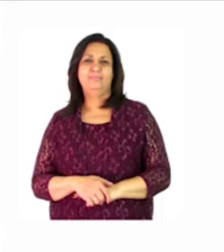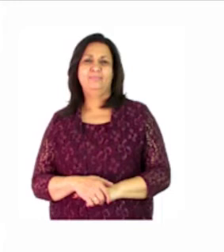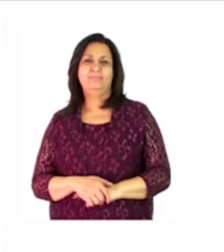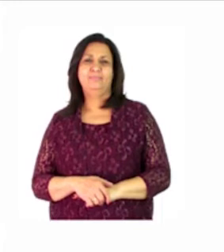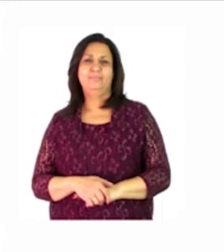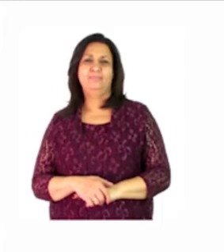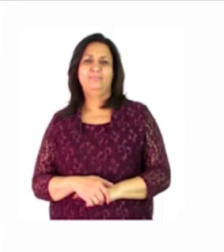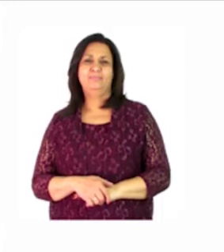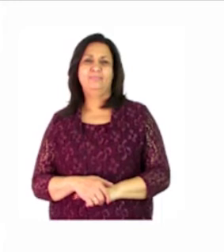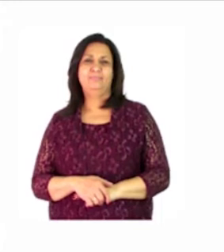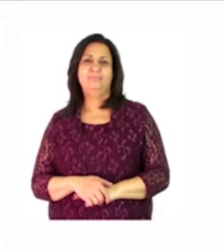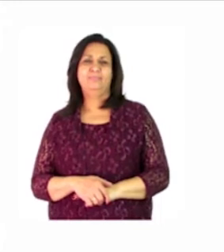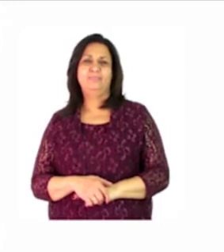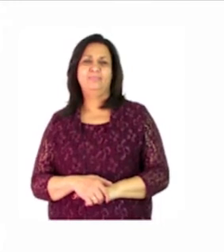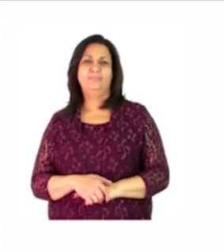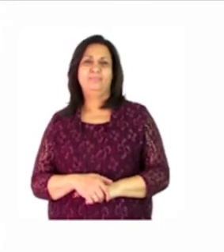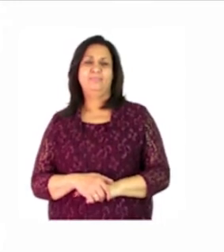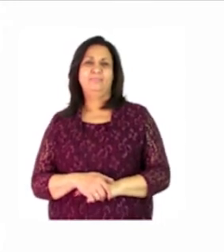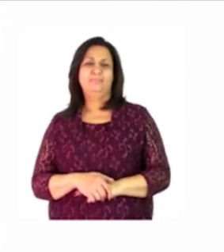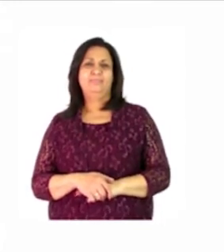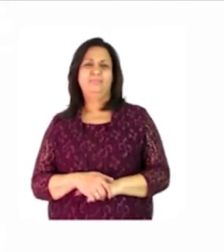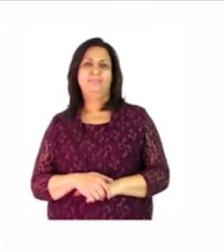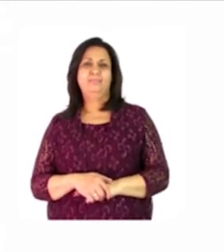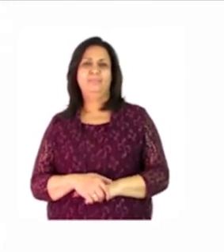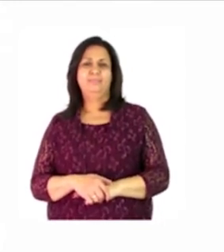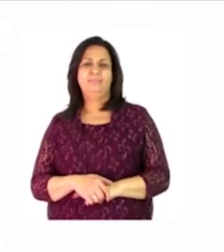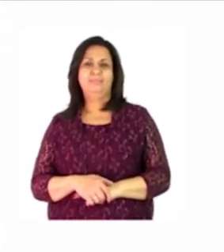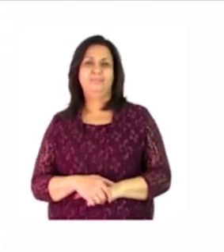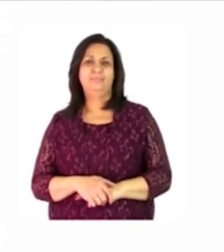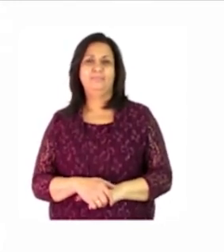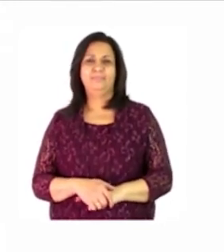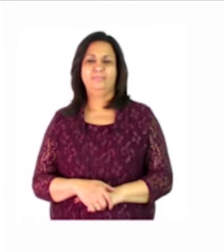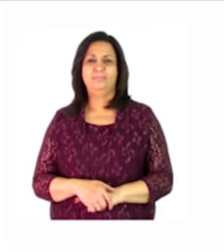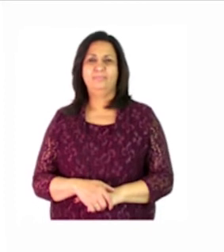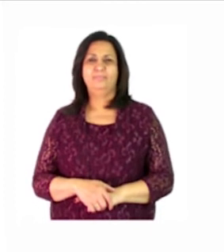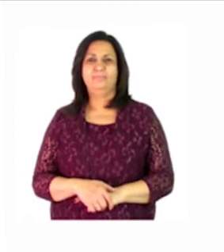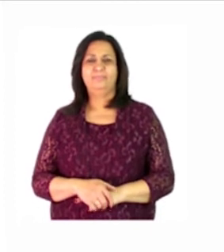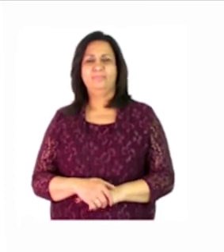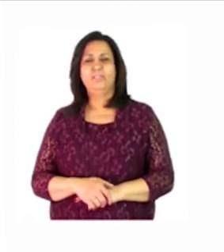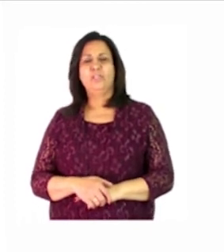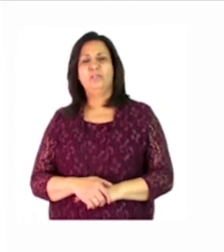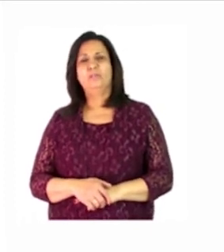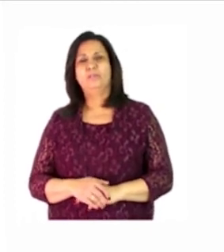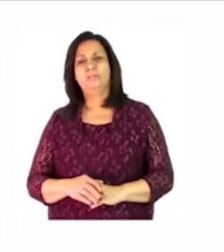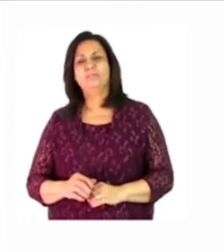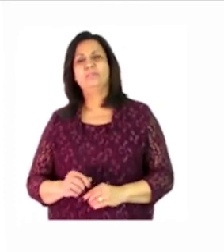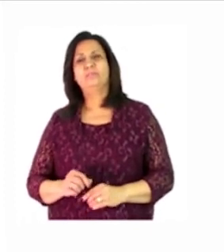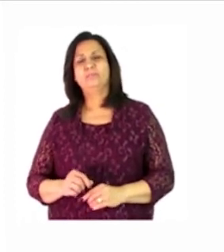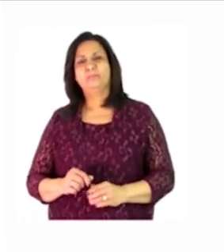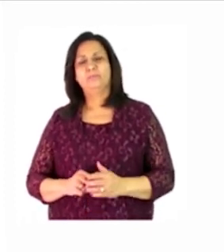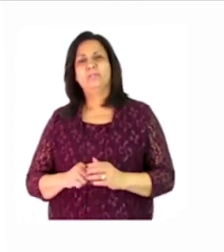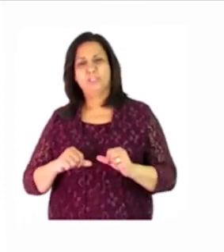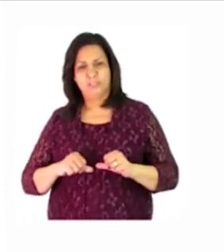the big clock on page 10, we now know how to show our clock. Let's move